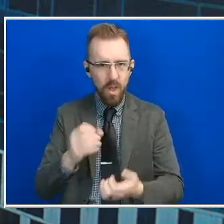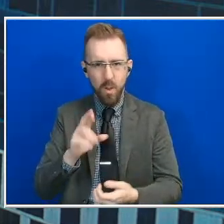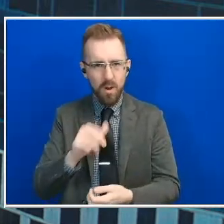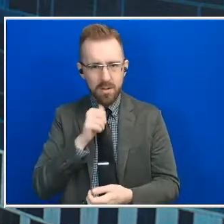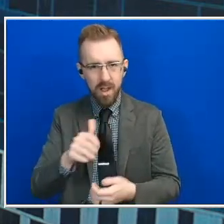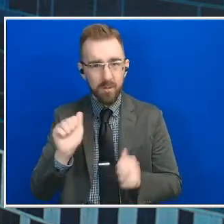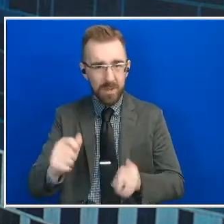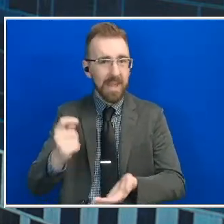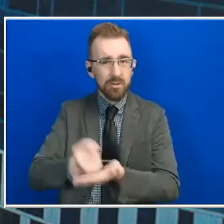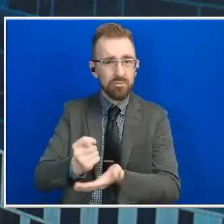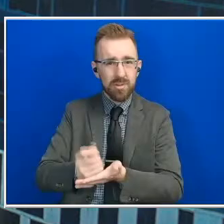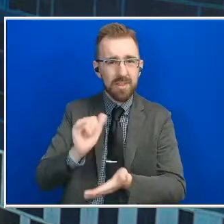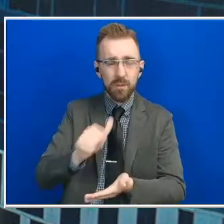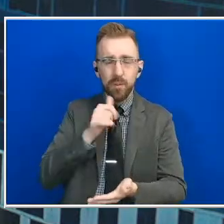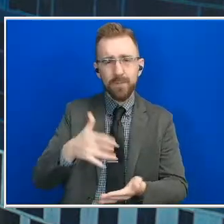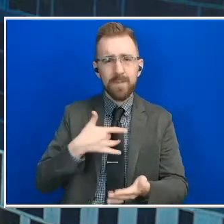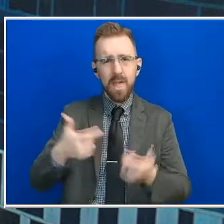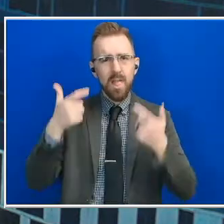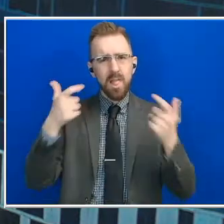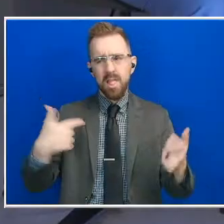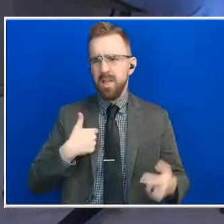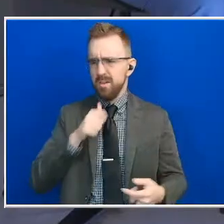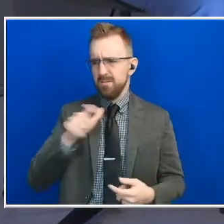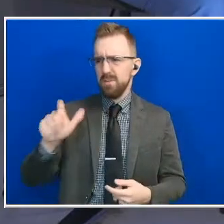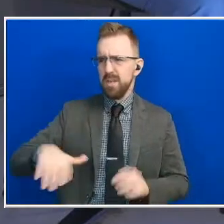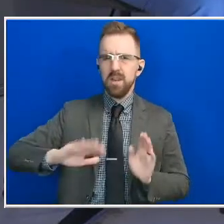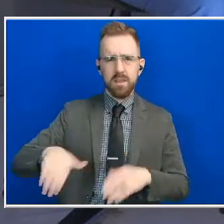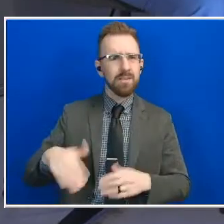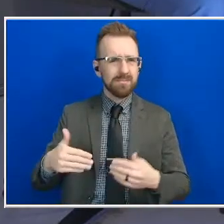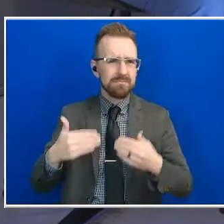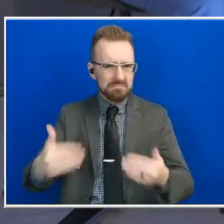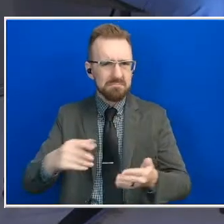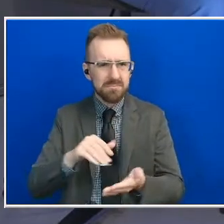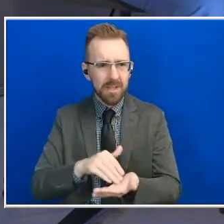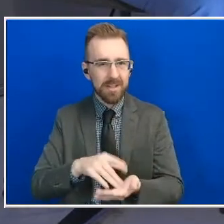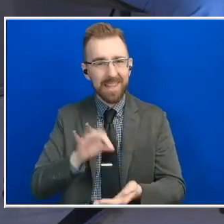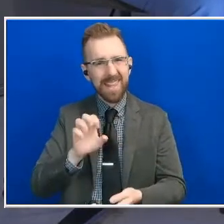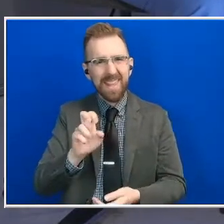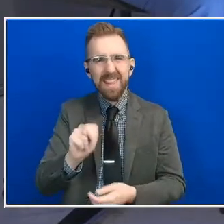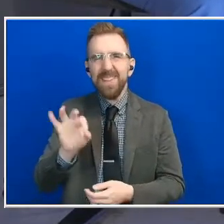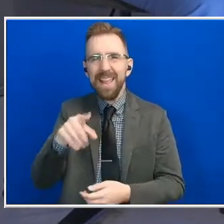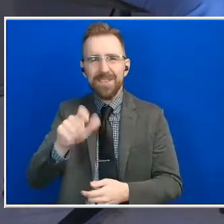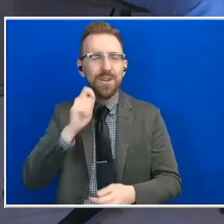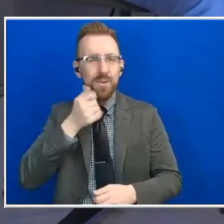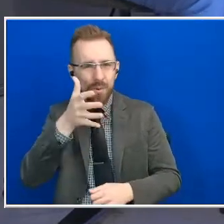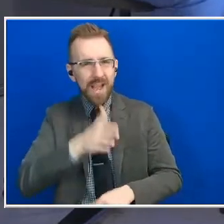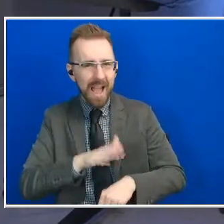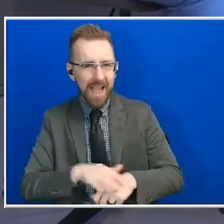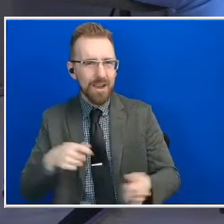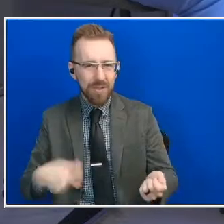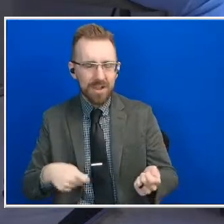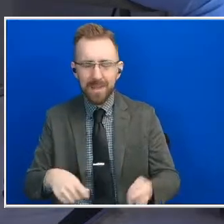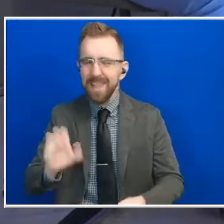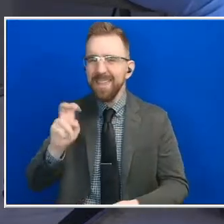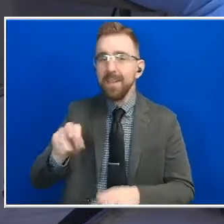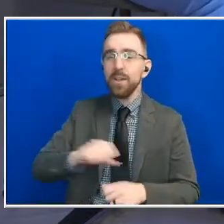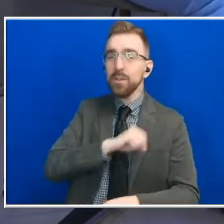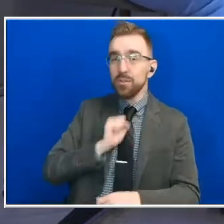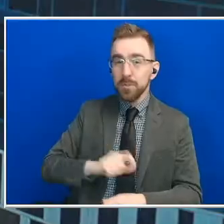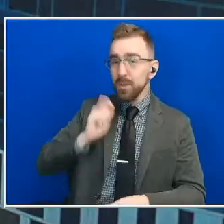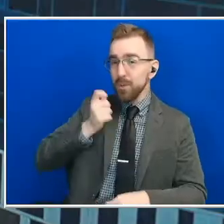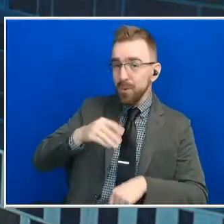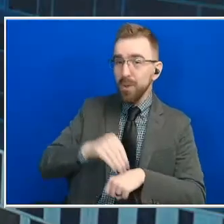too proud to go to the doc and check something out if something changes. Even if you're a cool guy in a rock Even if band? you're a super cool guy in a rock band, you can get thyroid cancer.